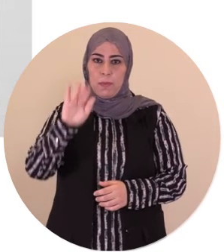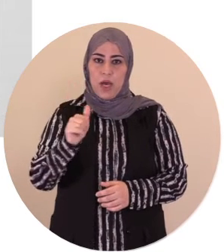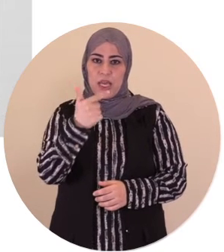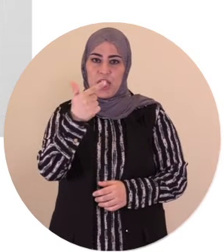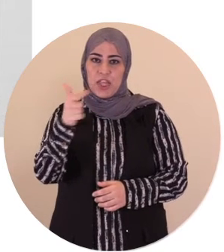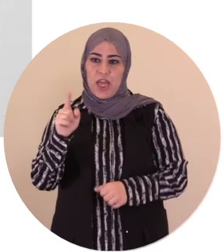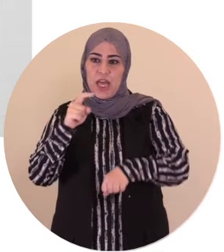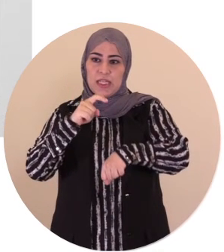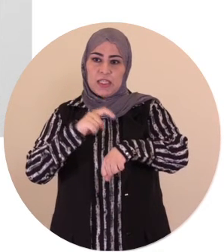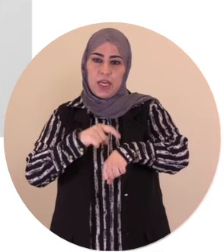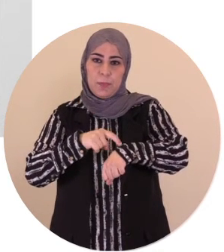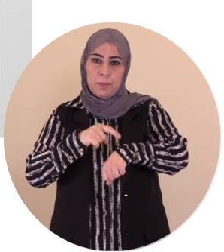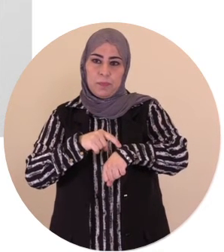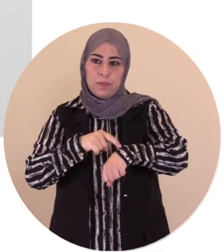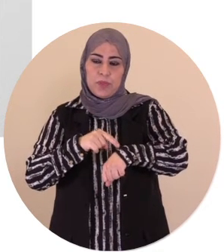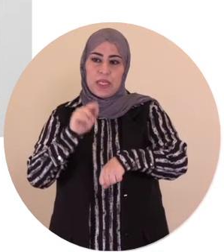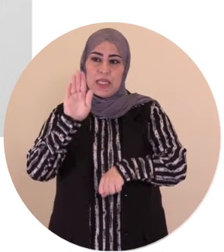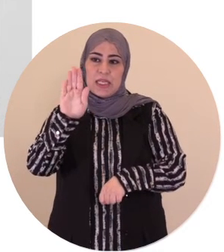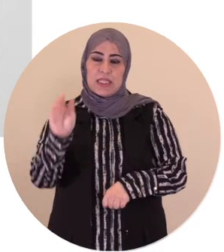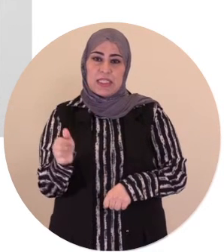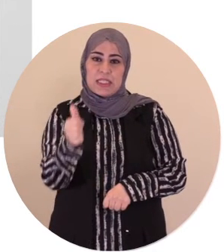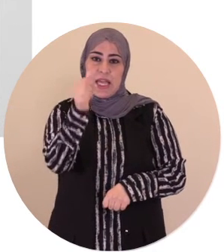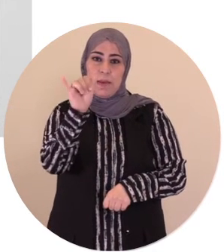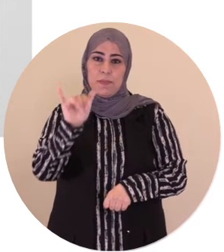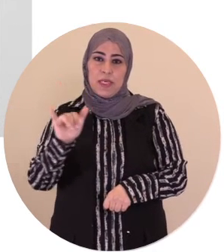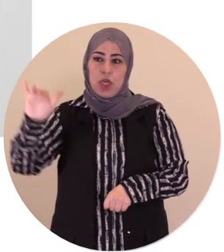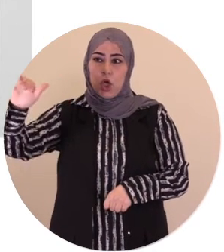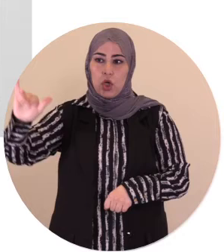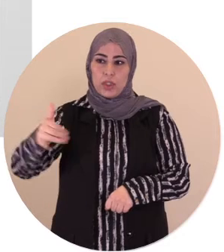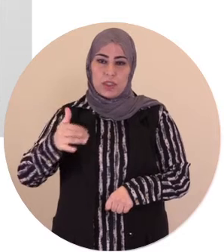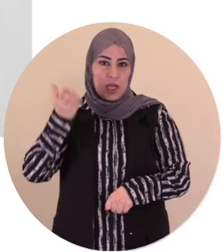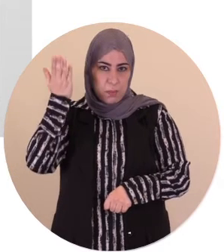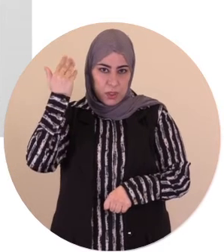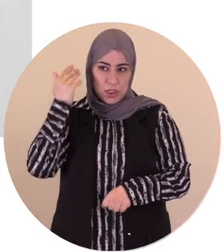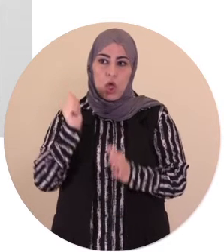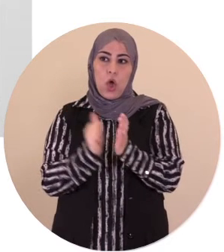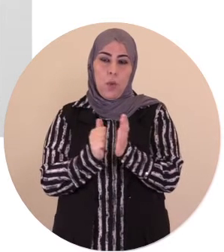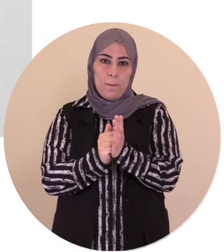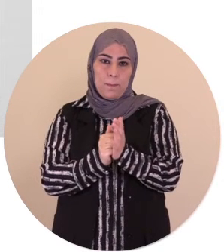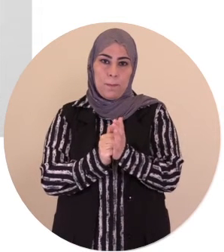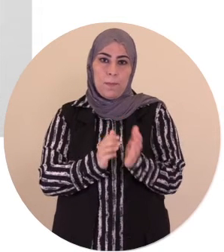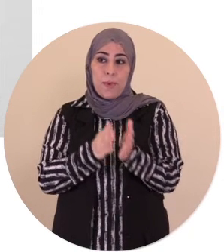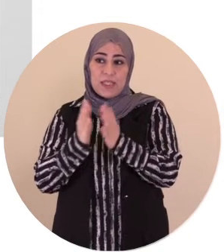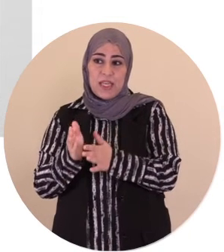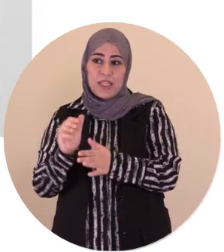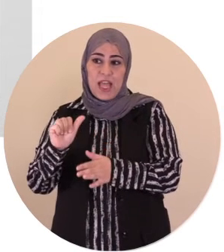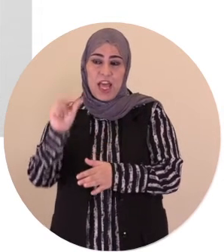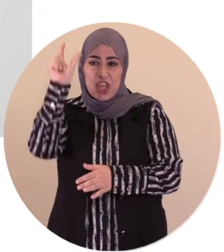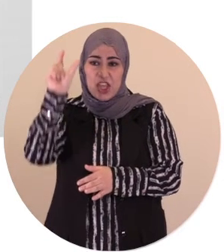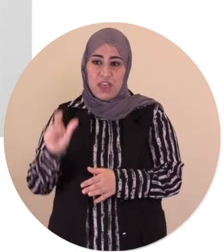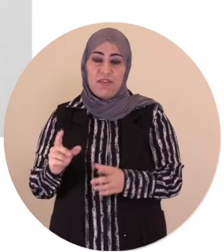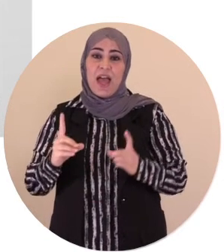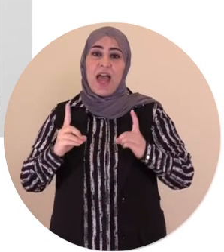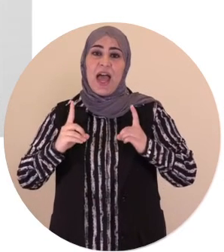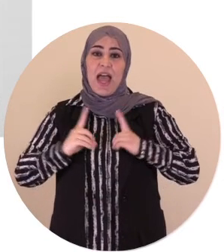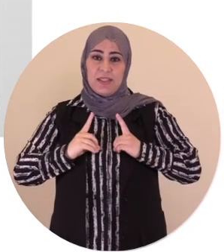got home, a thief had robbed the house. Now, if you use by the time, it's obviously going to be with the first or the second